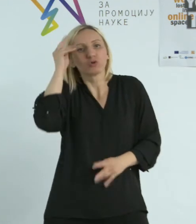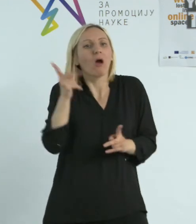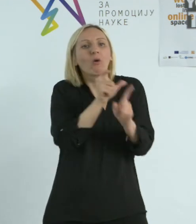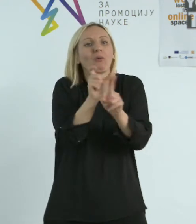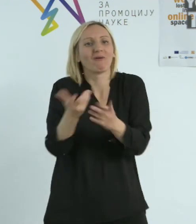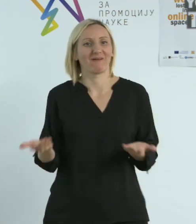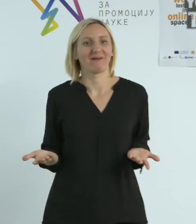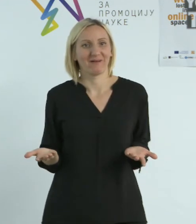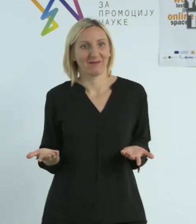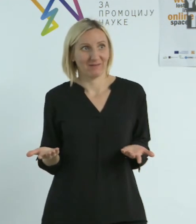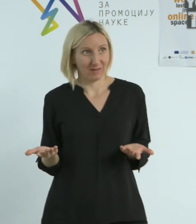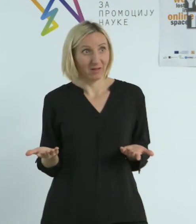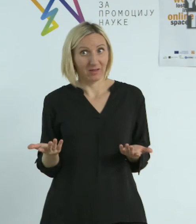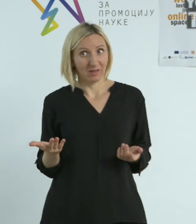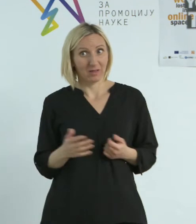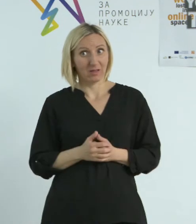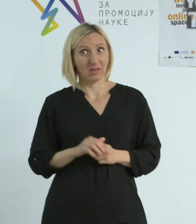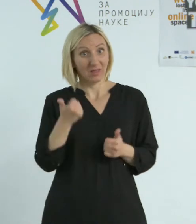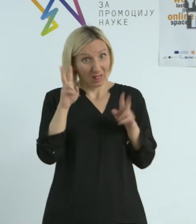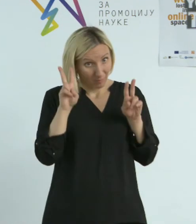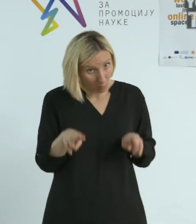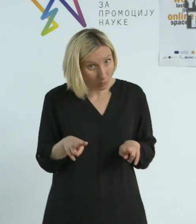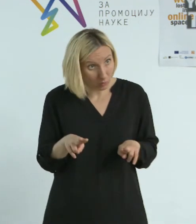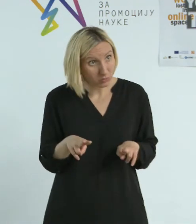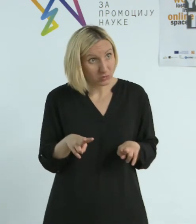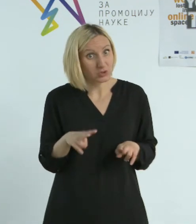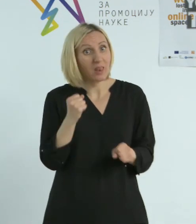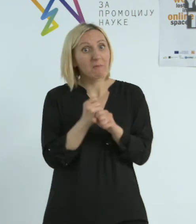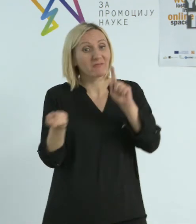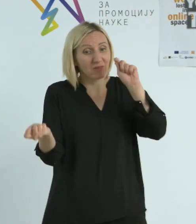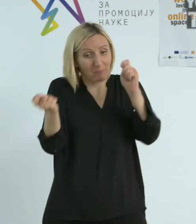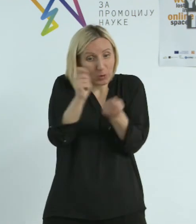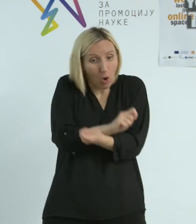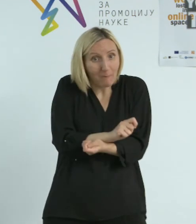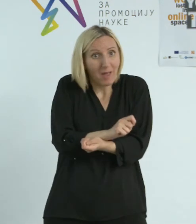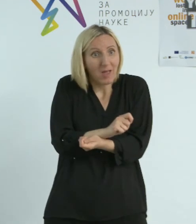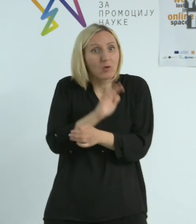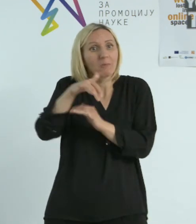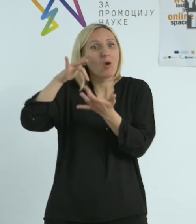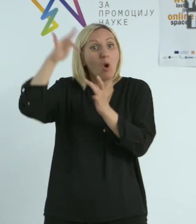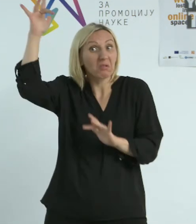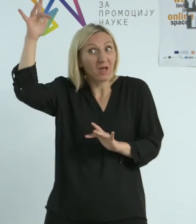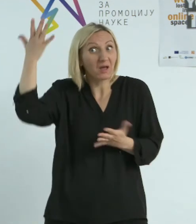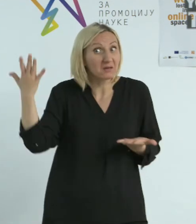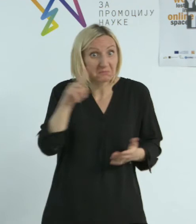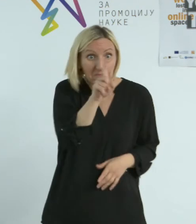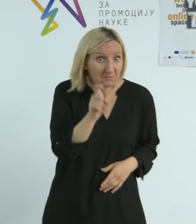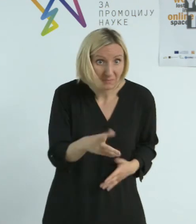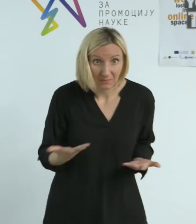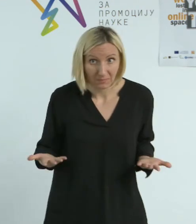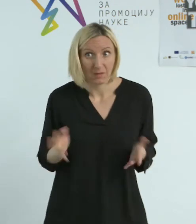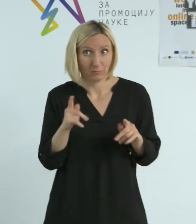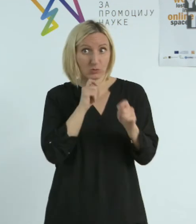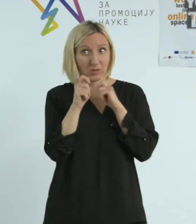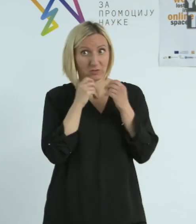it possible to make a social change through the online course on online non-formal learning? So we can discuss about